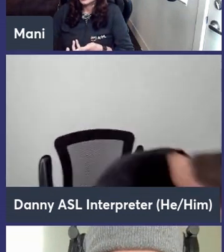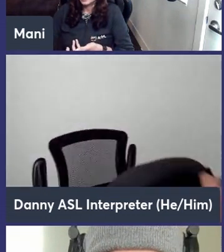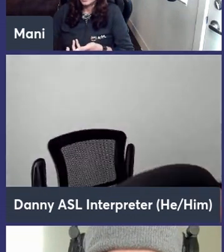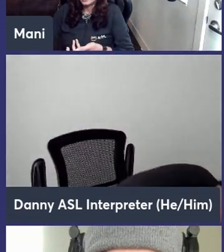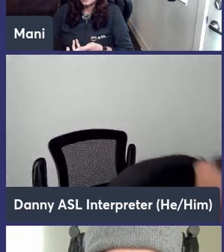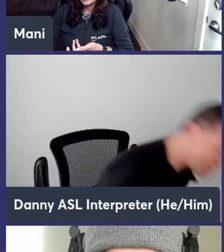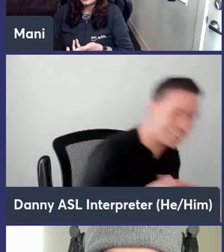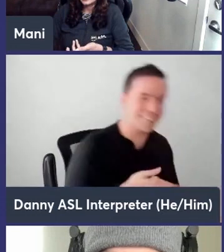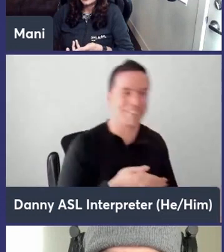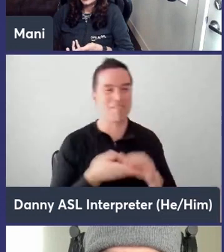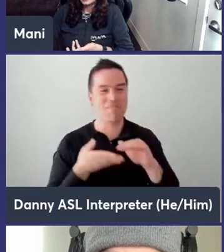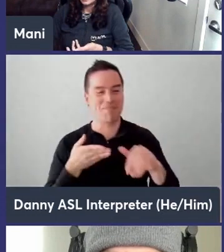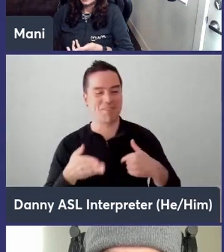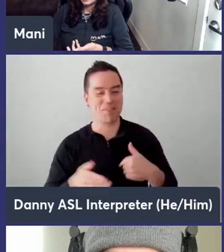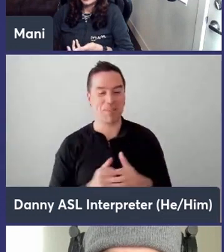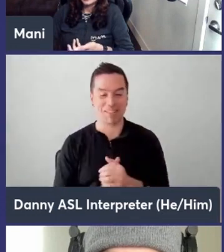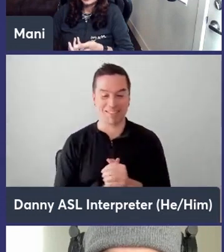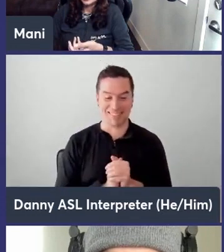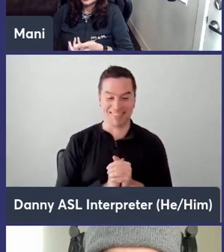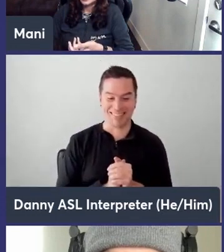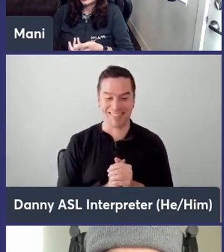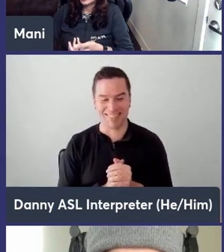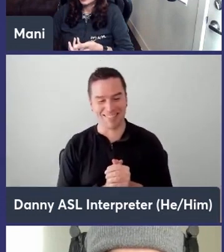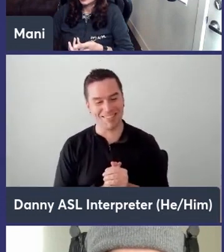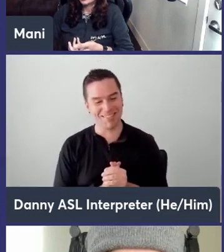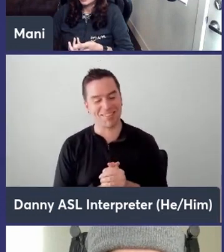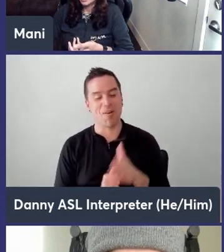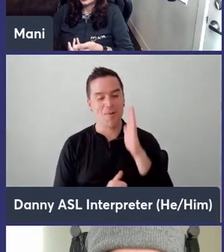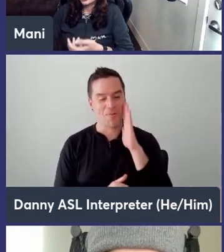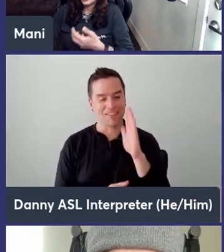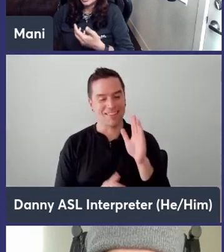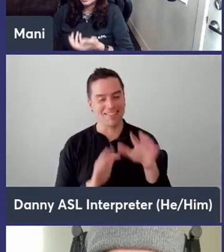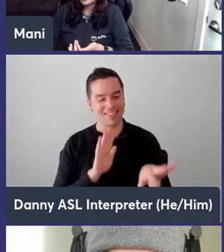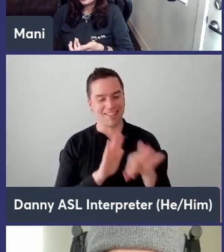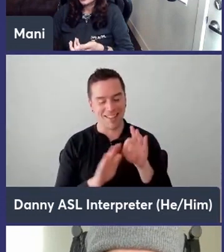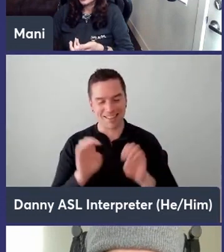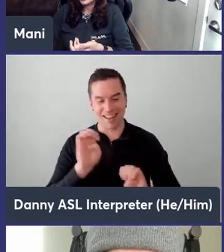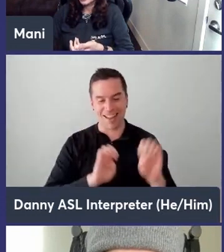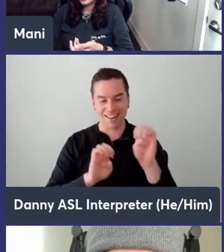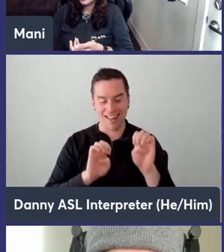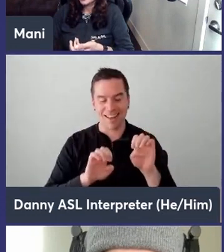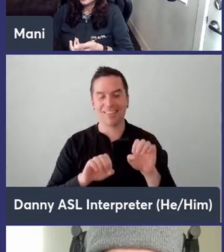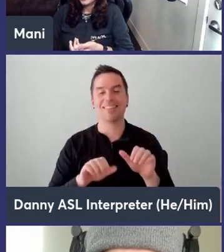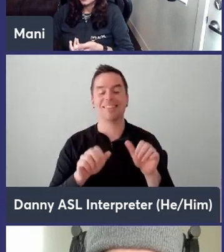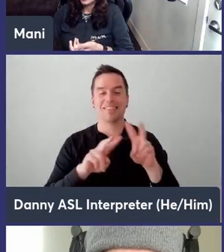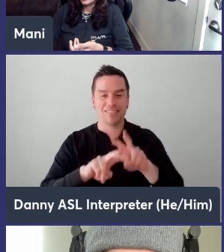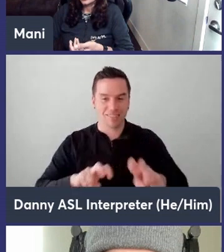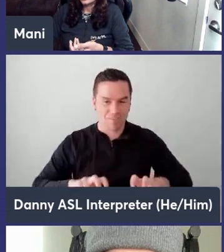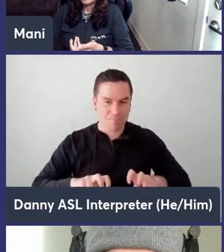then say analyze, and you will say, okay, let me add a chart to it.